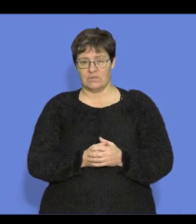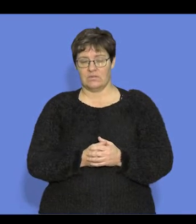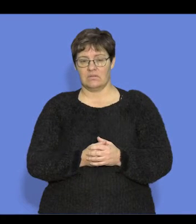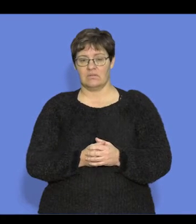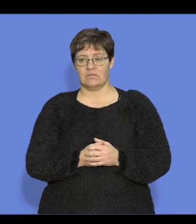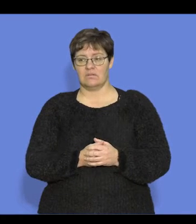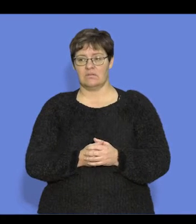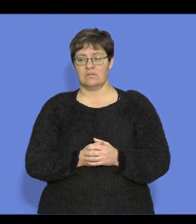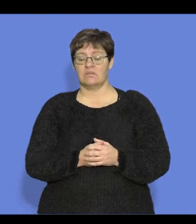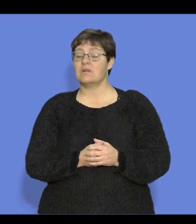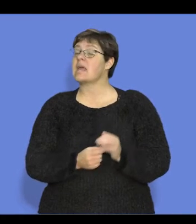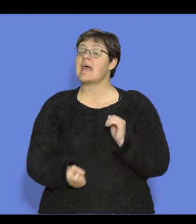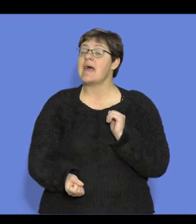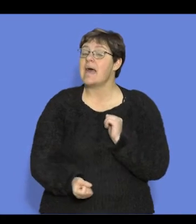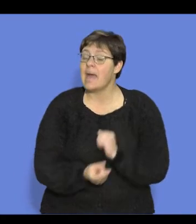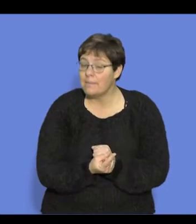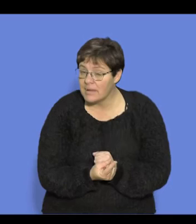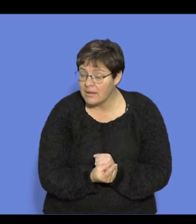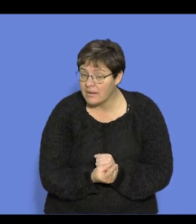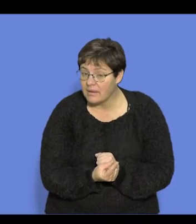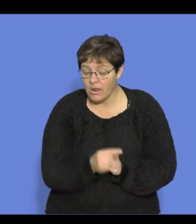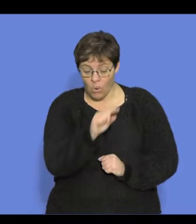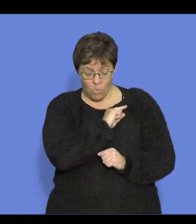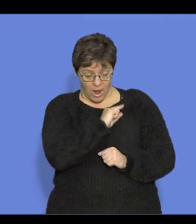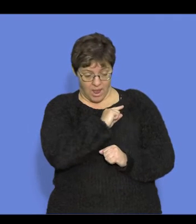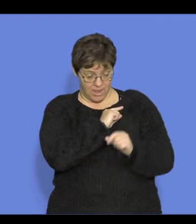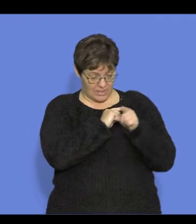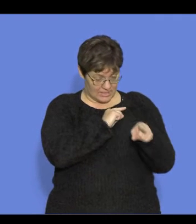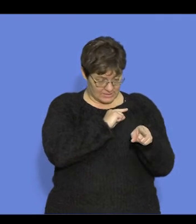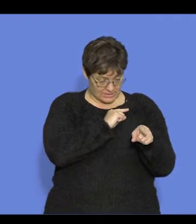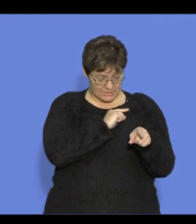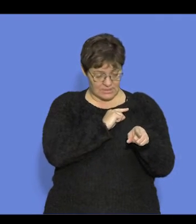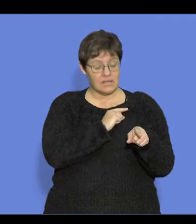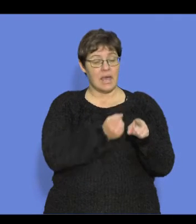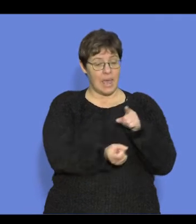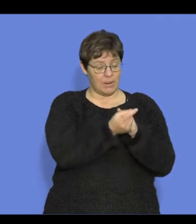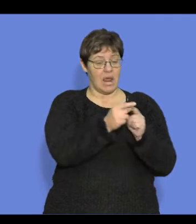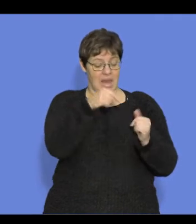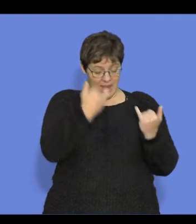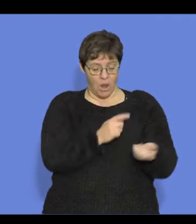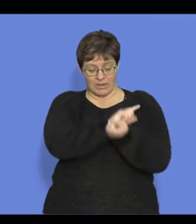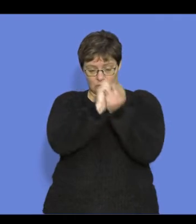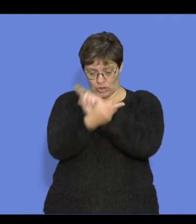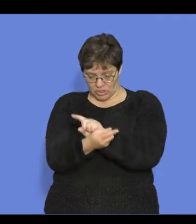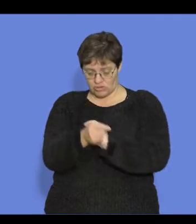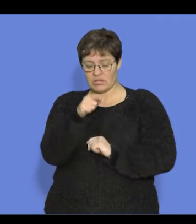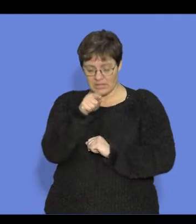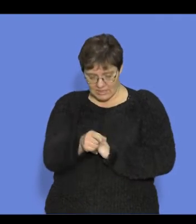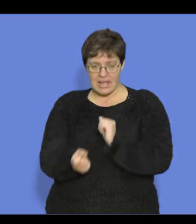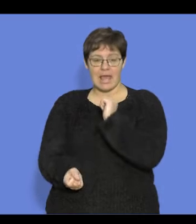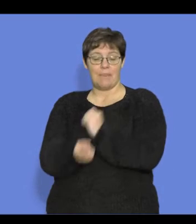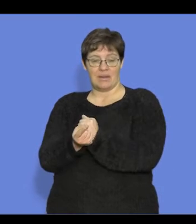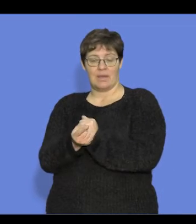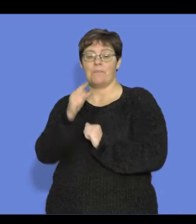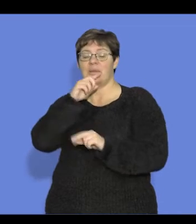And what will happen because you've changed that is called the dependent variable, and